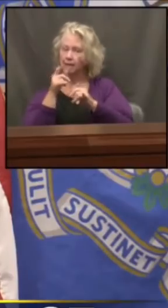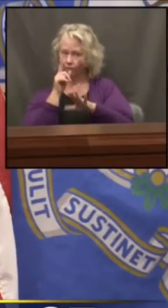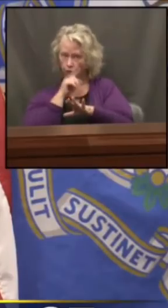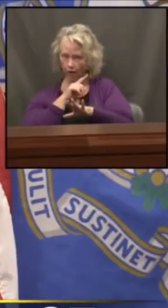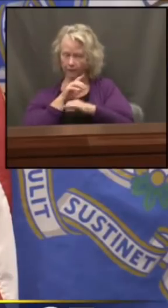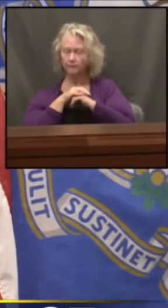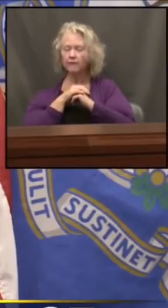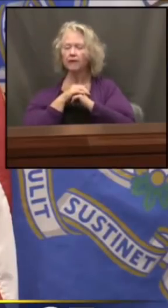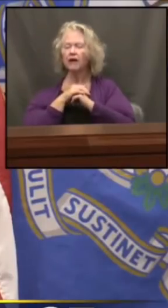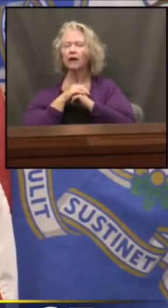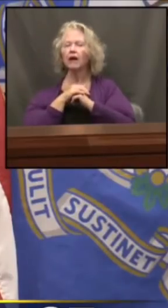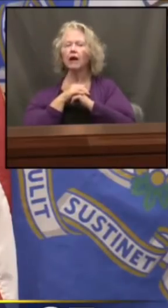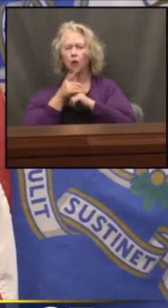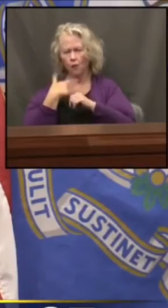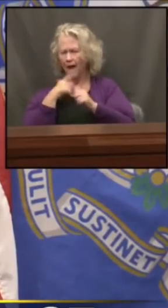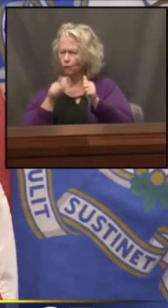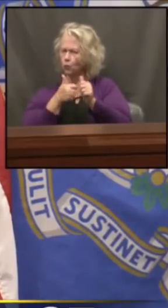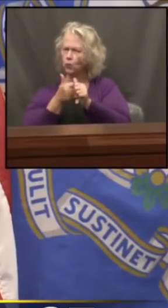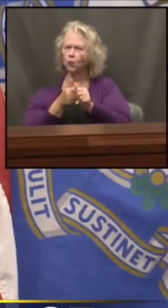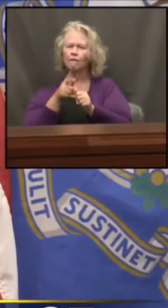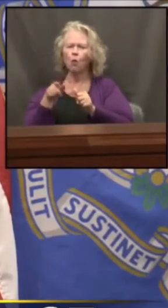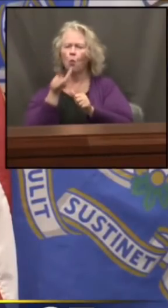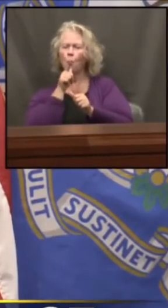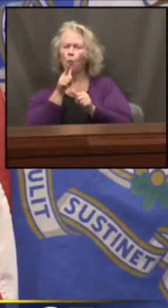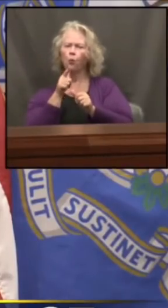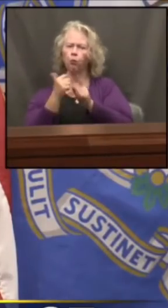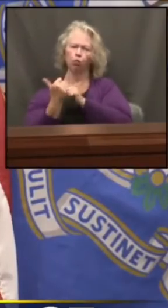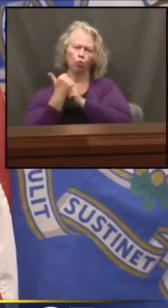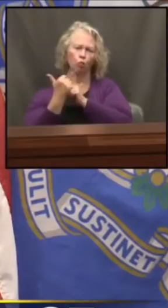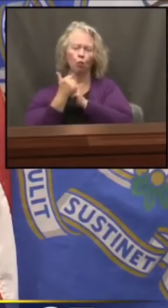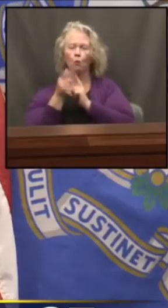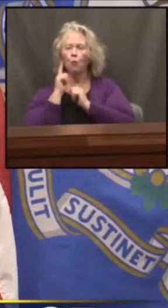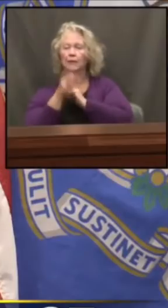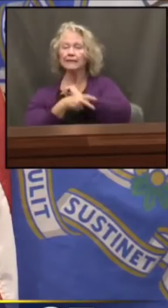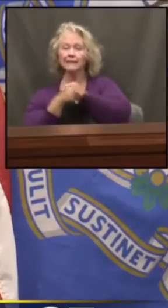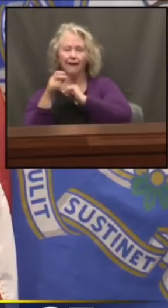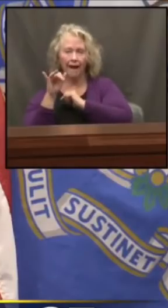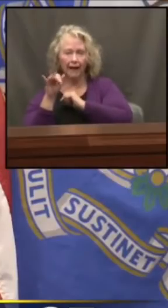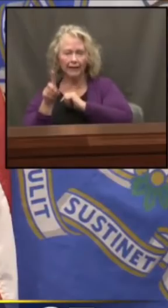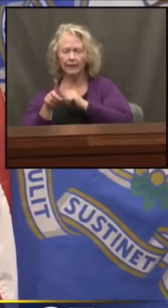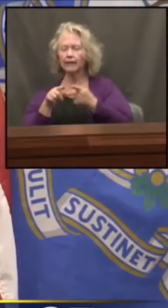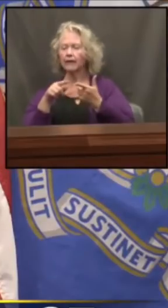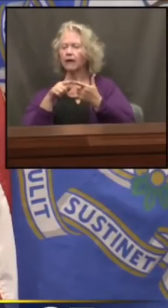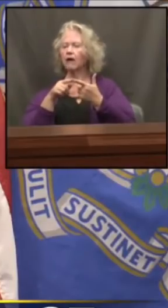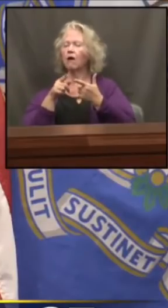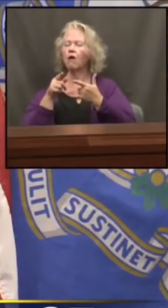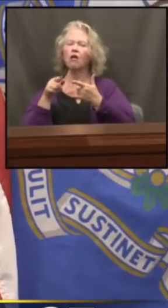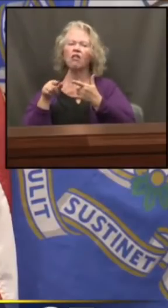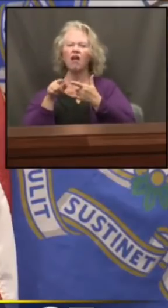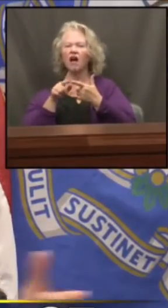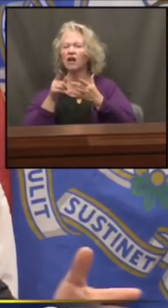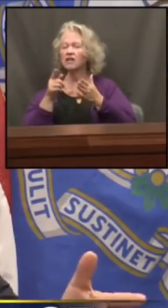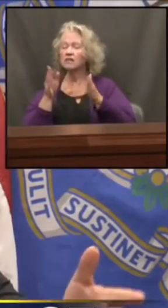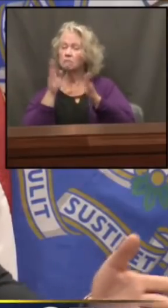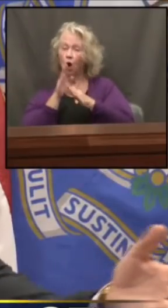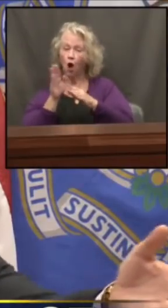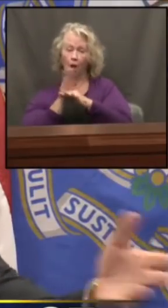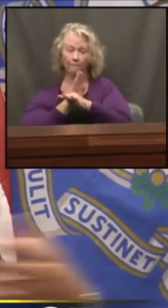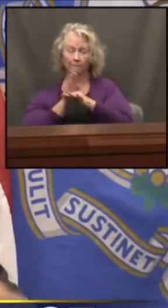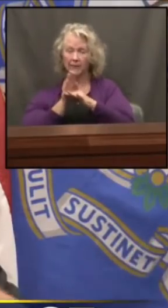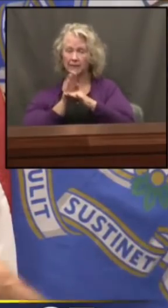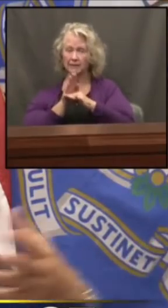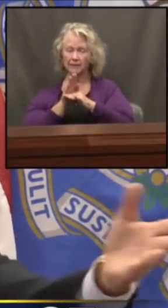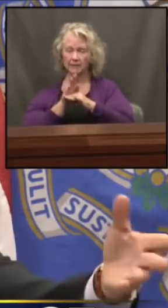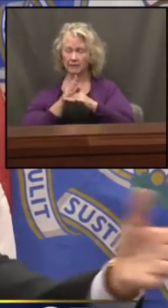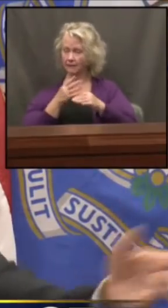think you go after fraud. You go after those that stole ID. You go after those who are defrauding, the small businesses. They're the